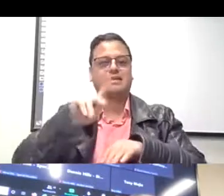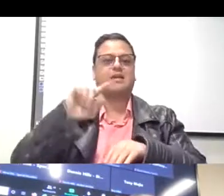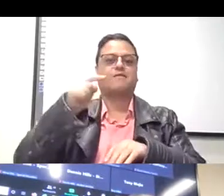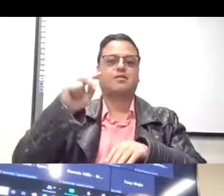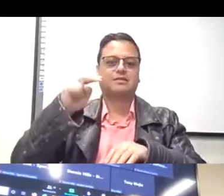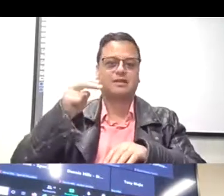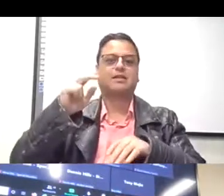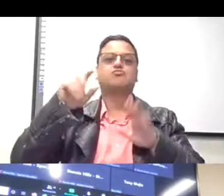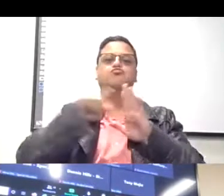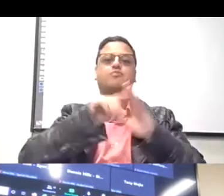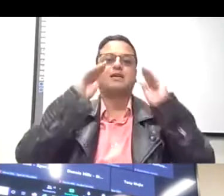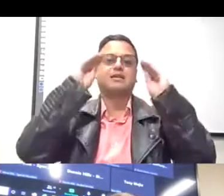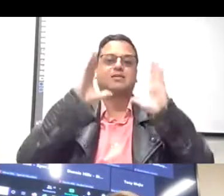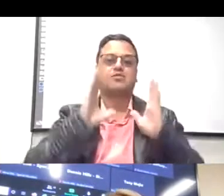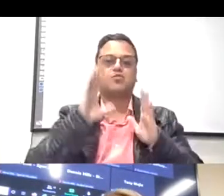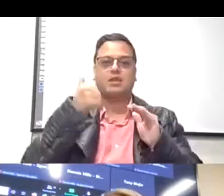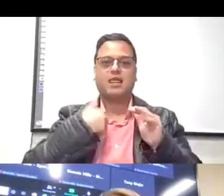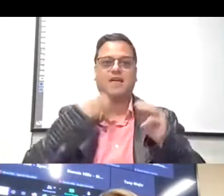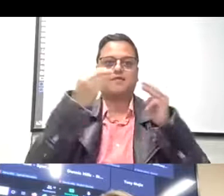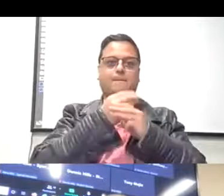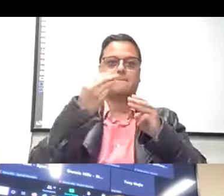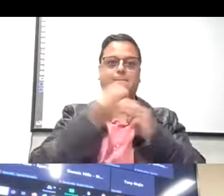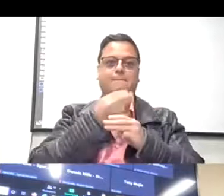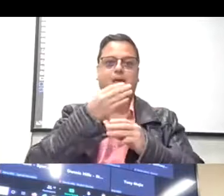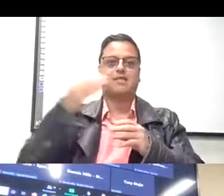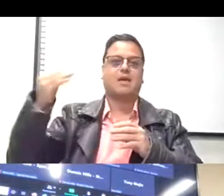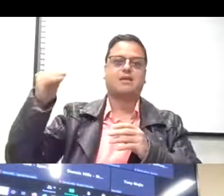grade teachers would be giving those math and ELA